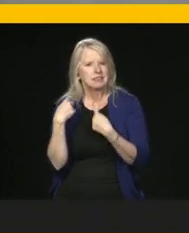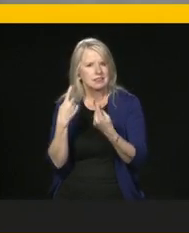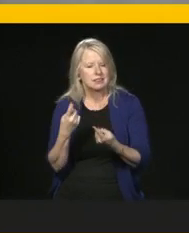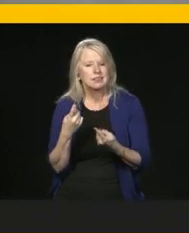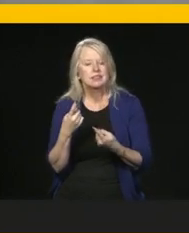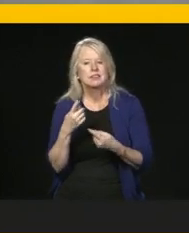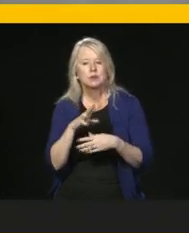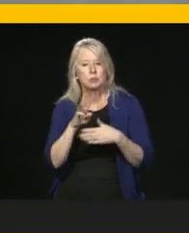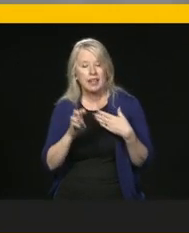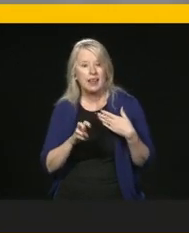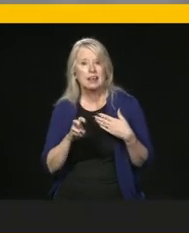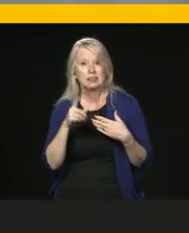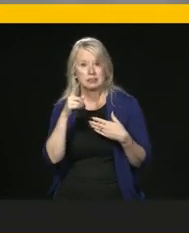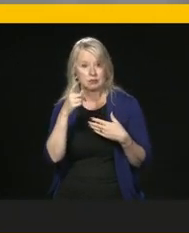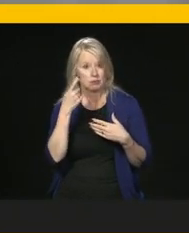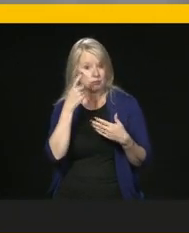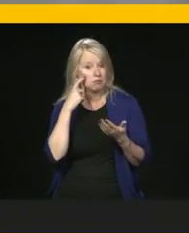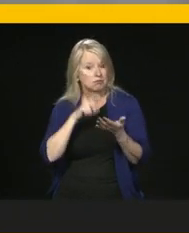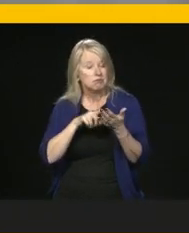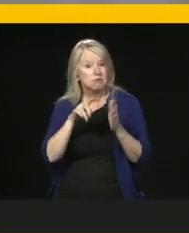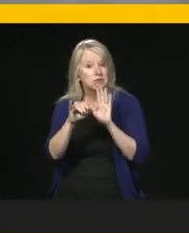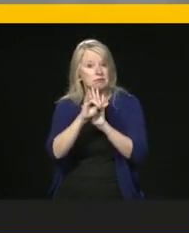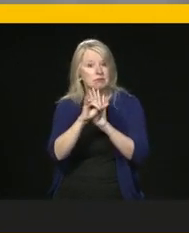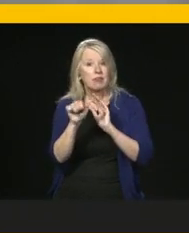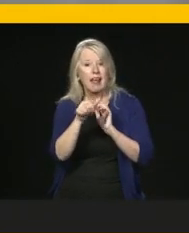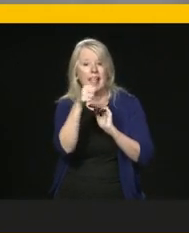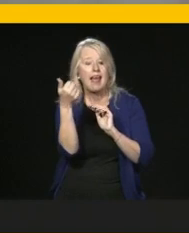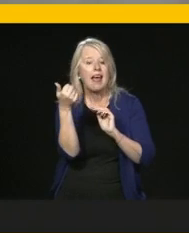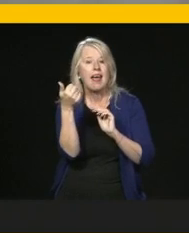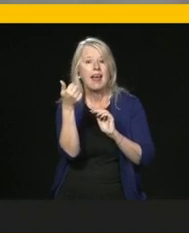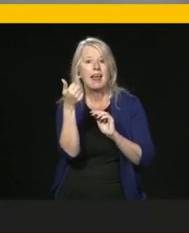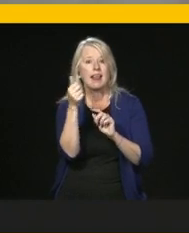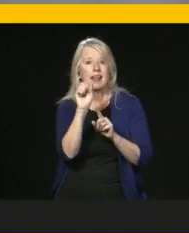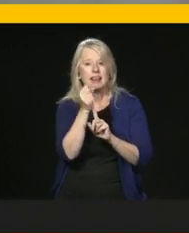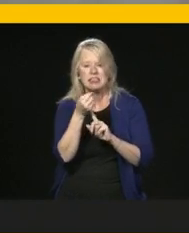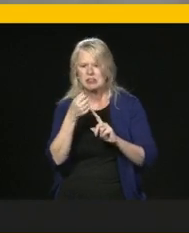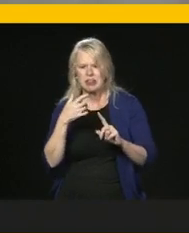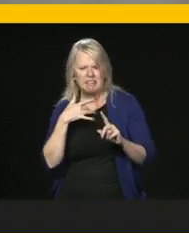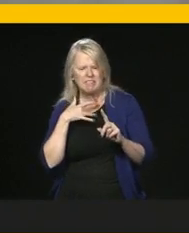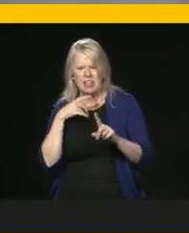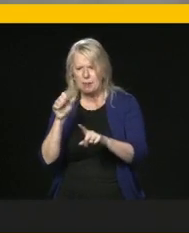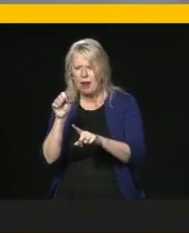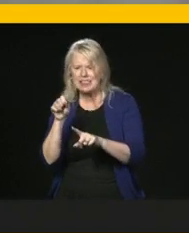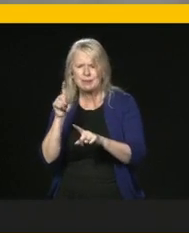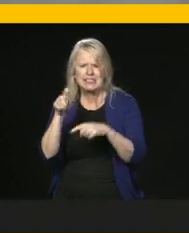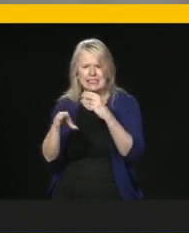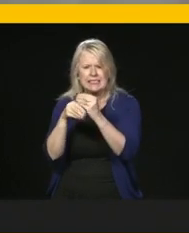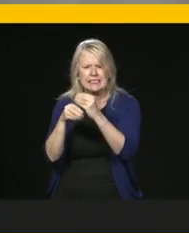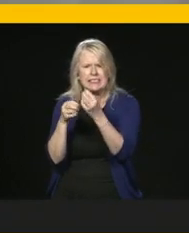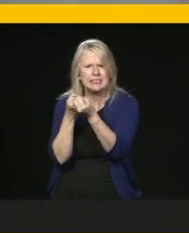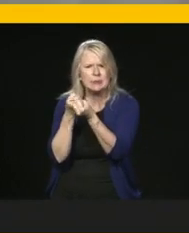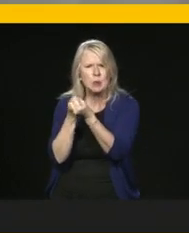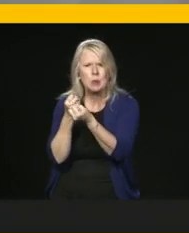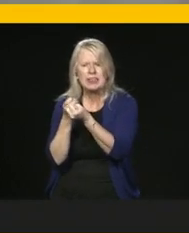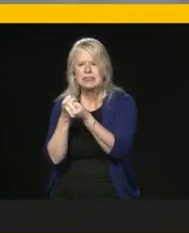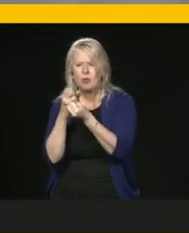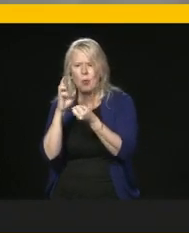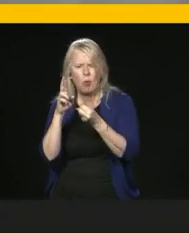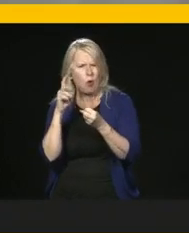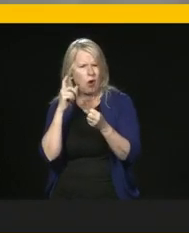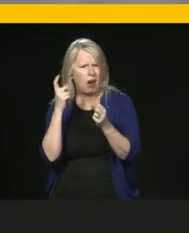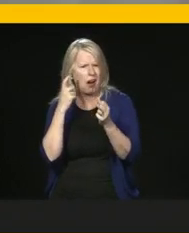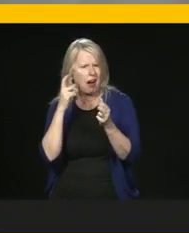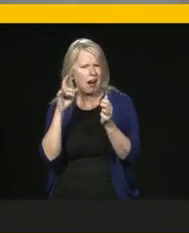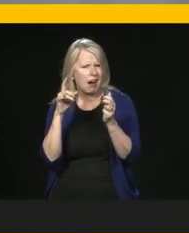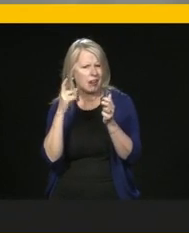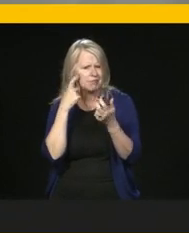where further clarity may be needed, any problem areas, or do you feel that it's been rolled out pretty